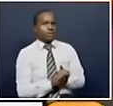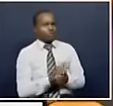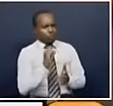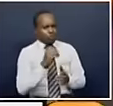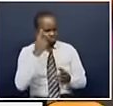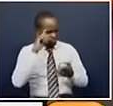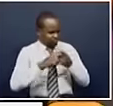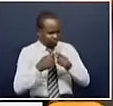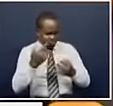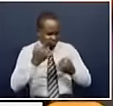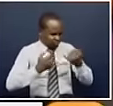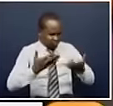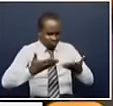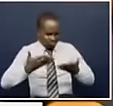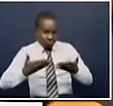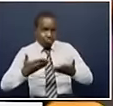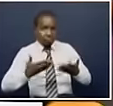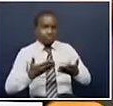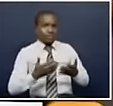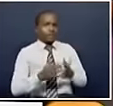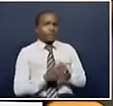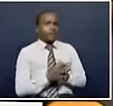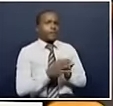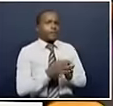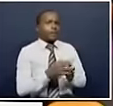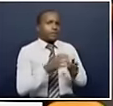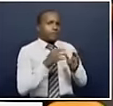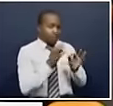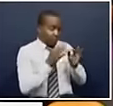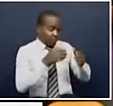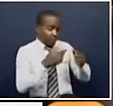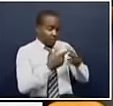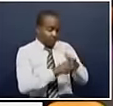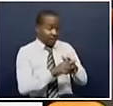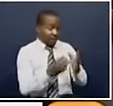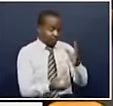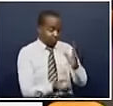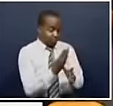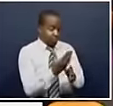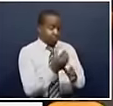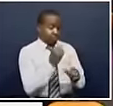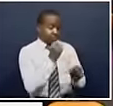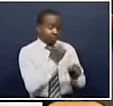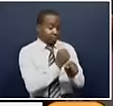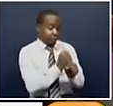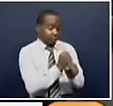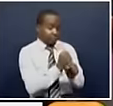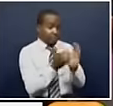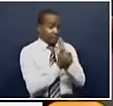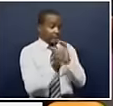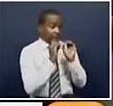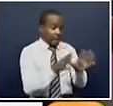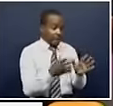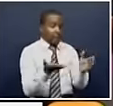said, let's start by first skilling you. Because if you start your own job without a skill, it's just a matter of time